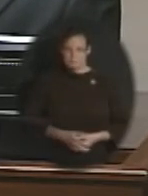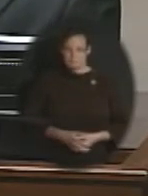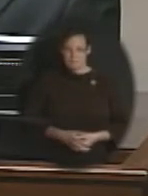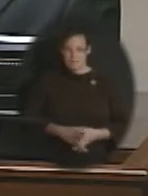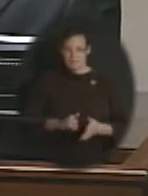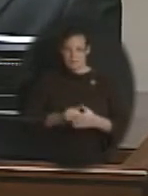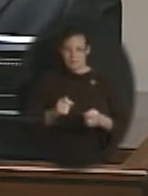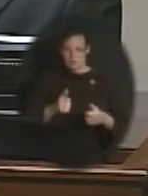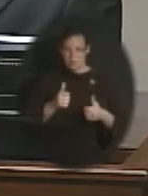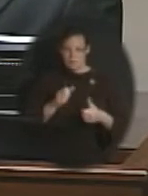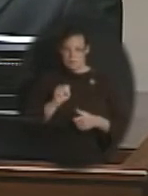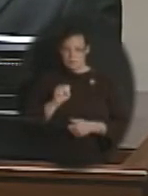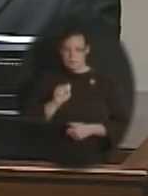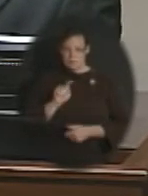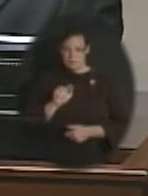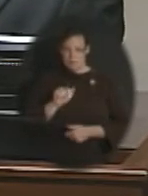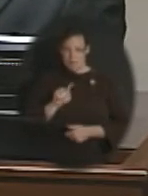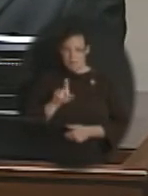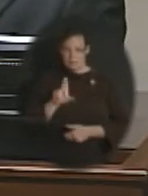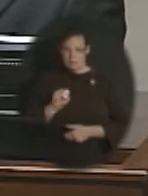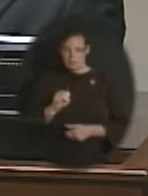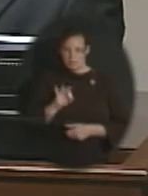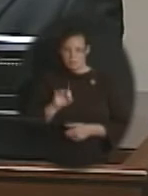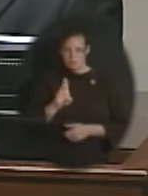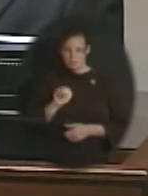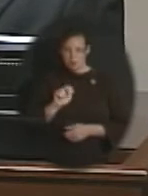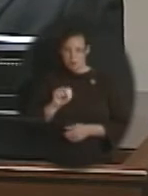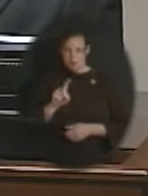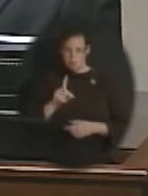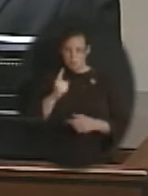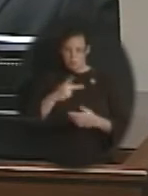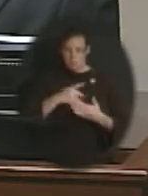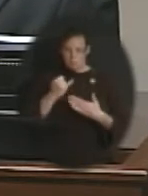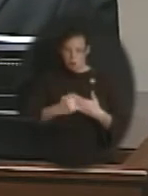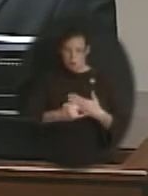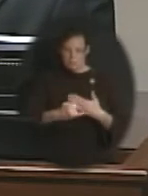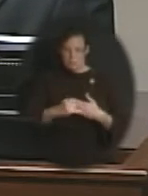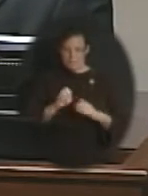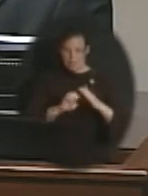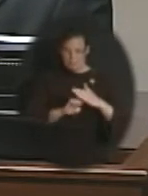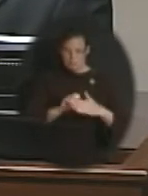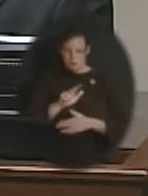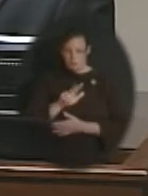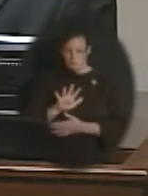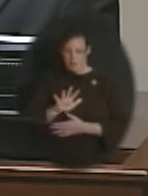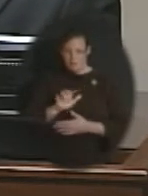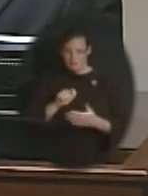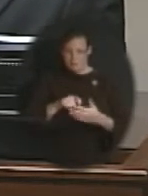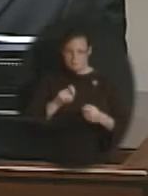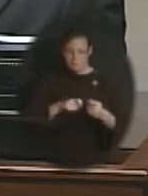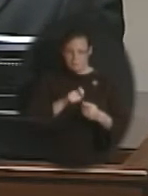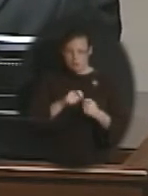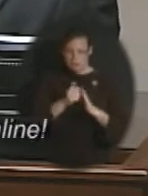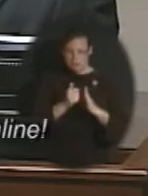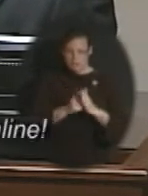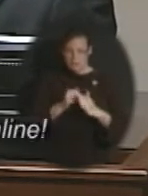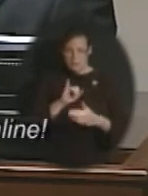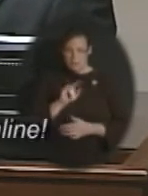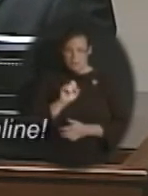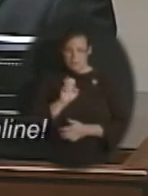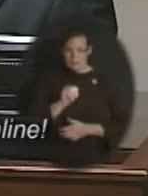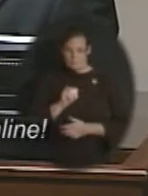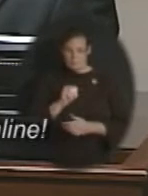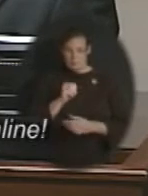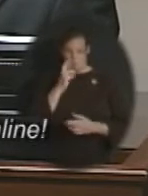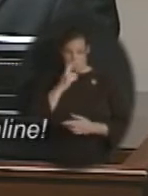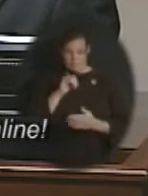That's a quick status of the bond issue. One of the projects within there is Elementary 35, which is this particular agenda item. The reason that's coming